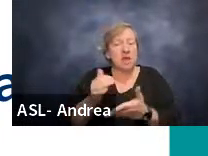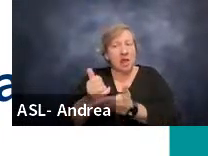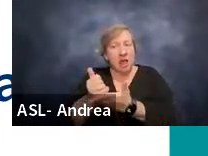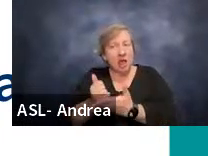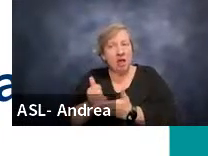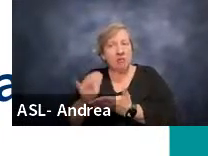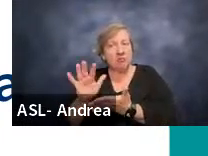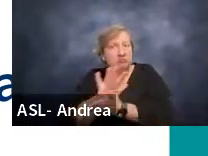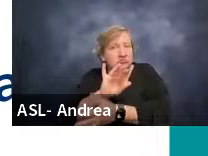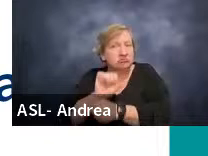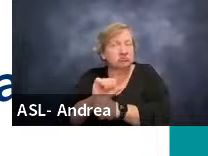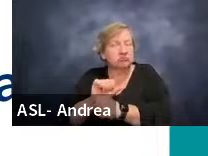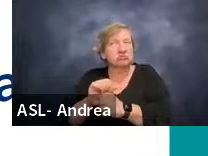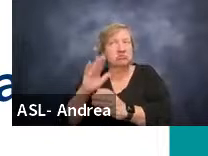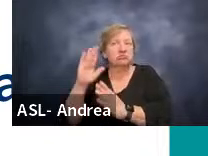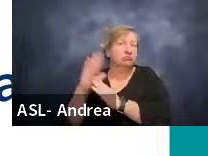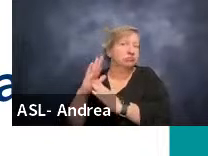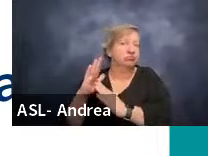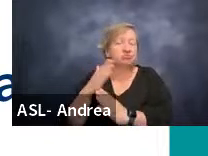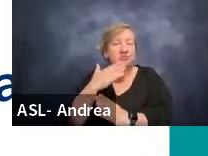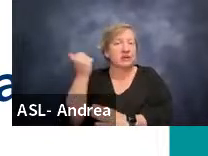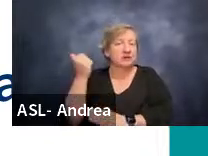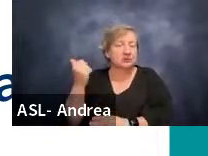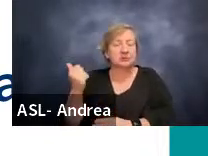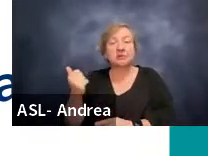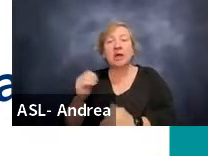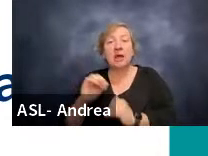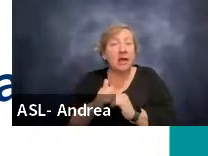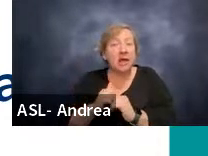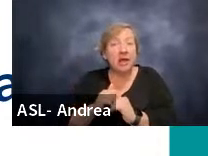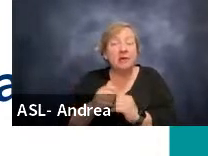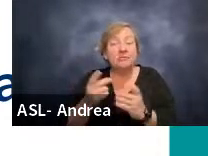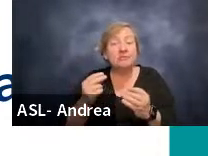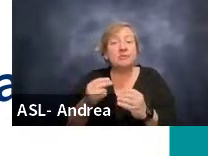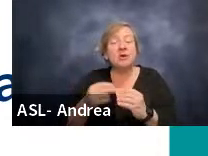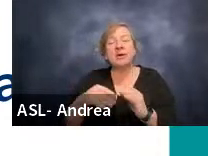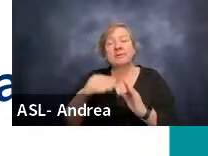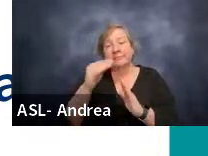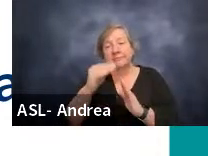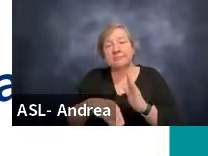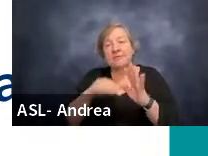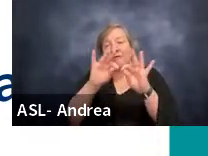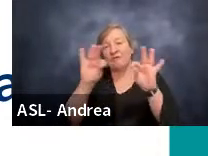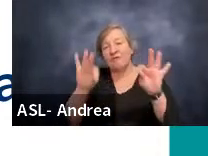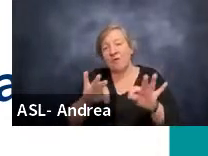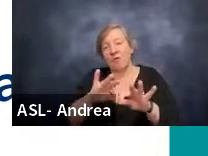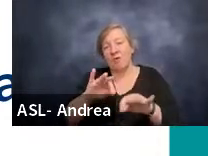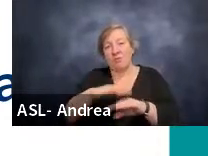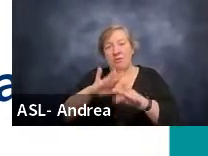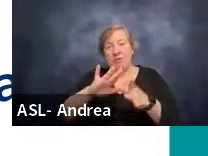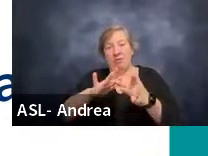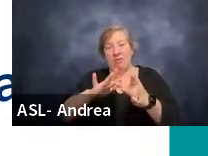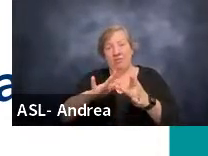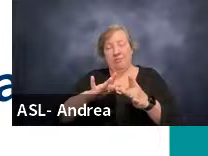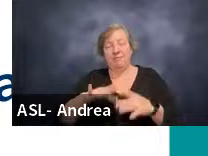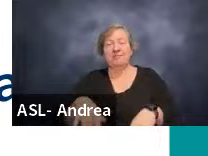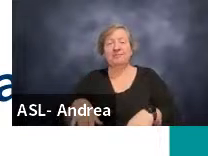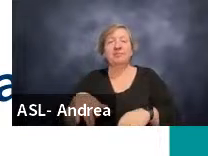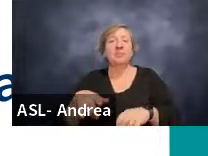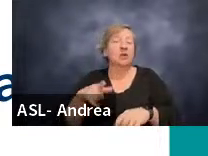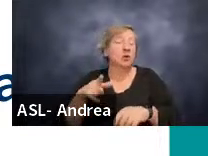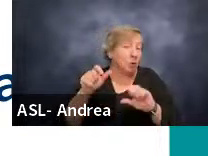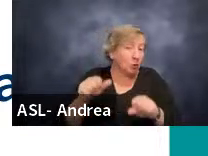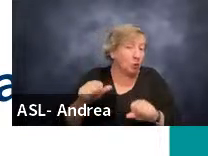possible. So the ways you can do that are to submit a web-based form. You can